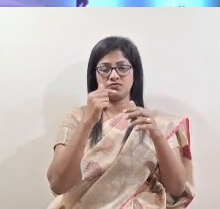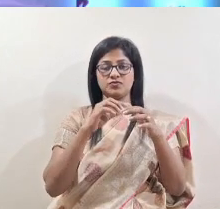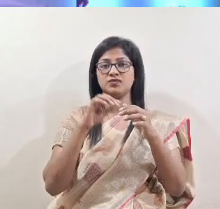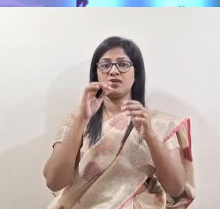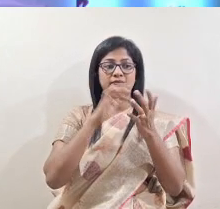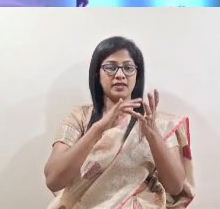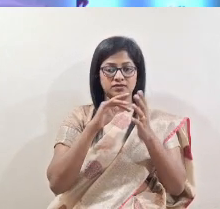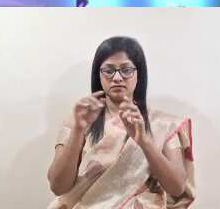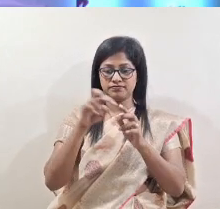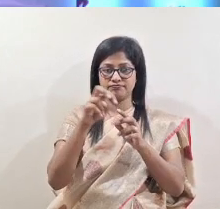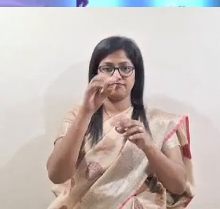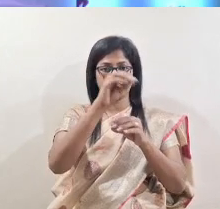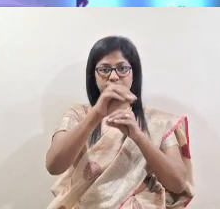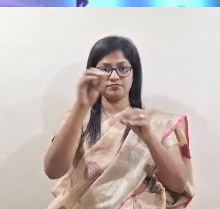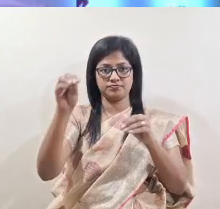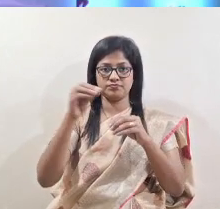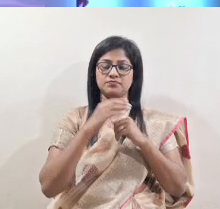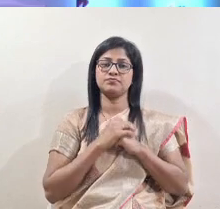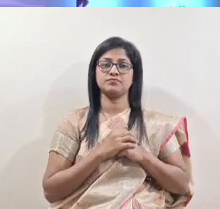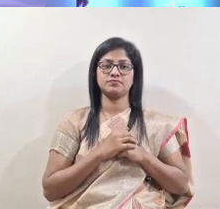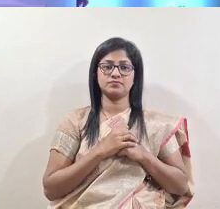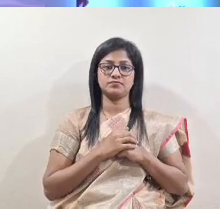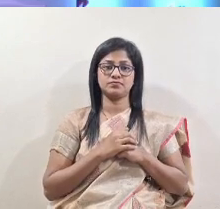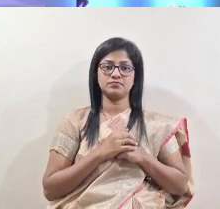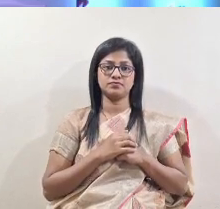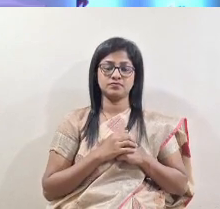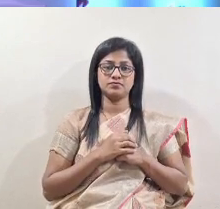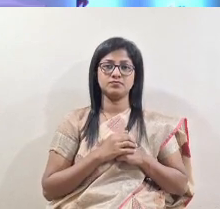to position the pedestrian.